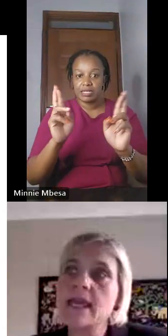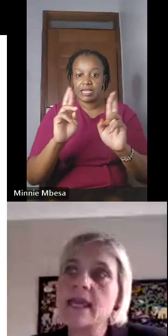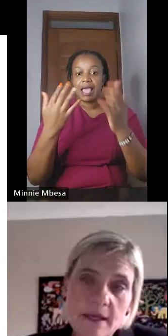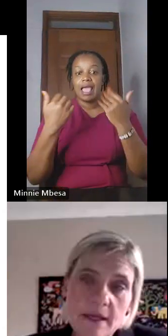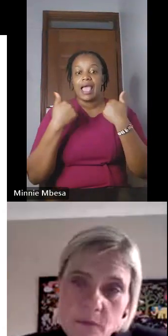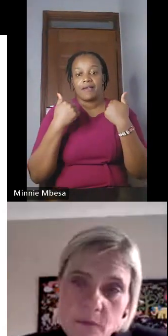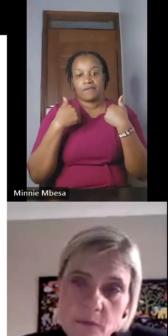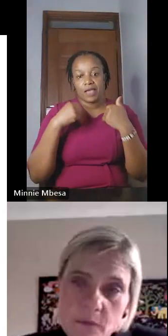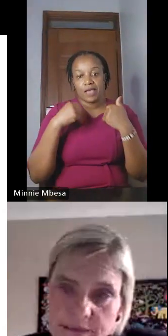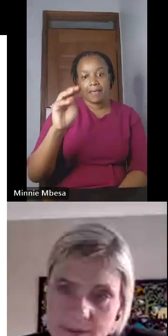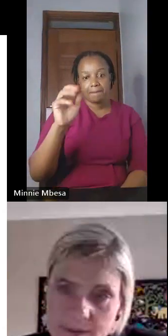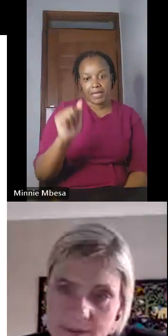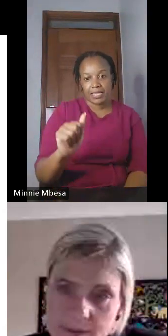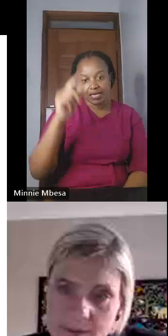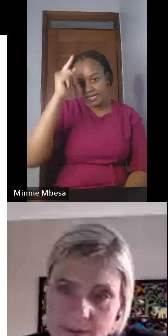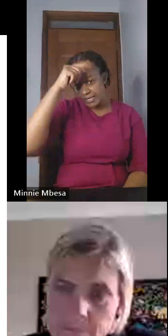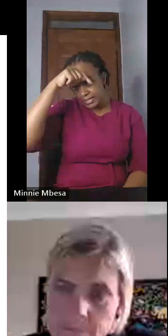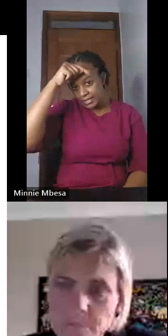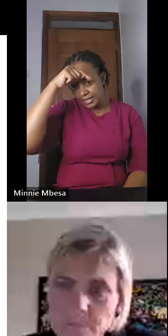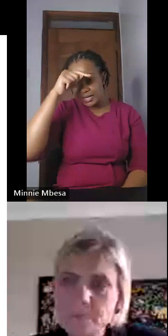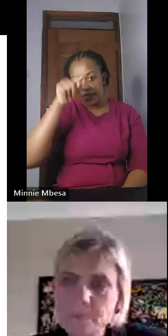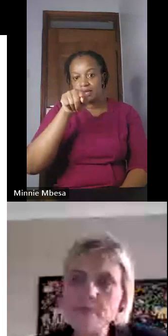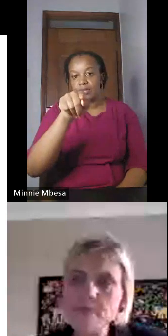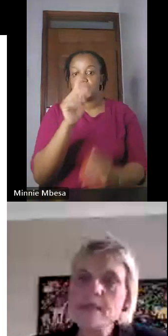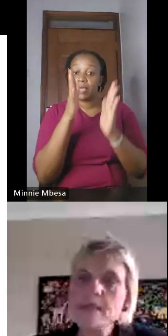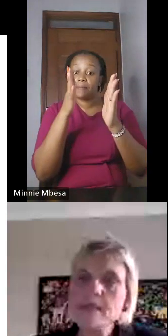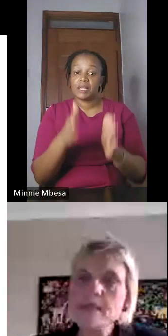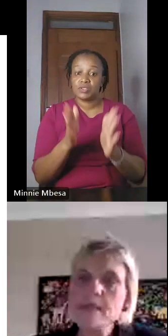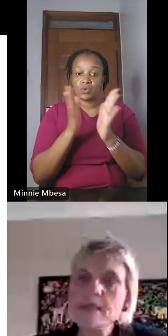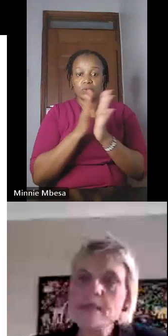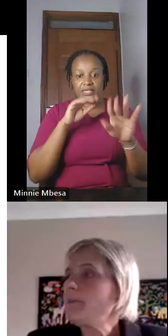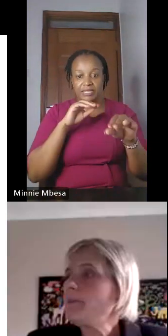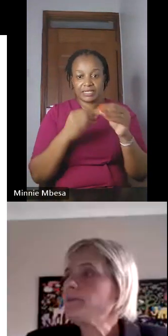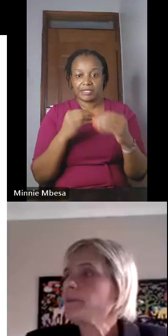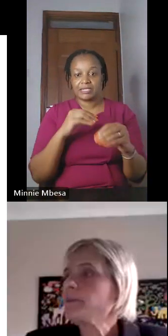and you are someone with a disability.